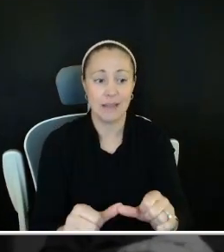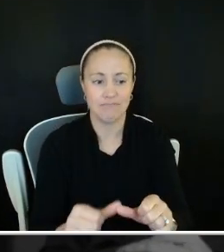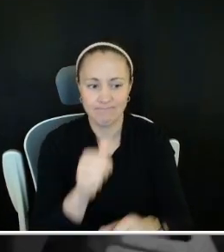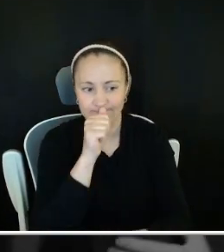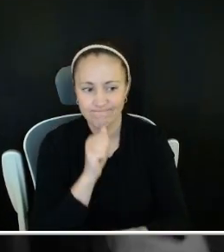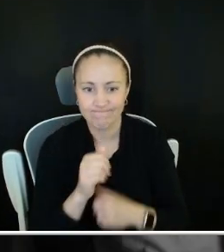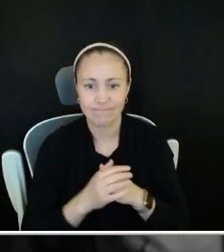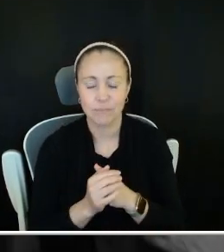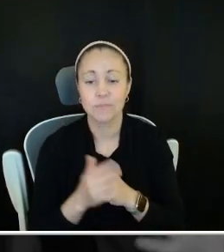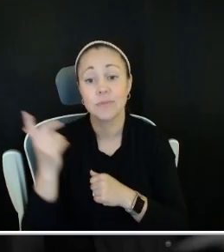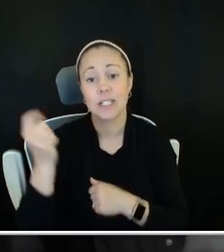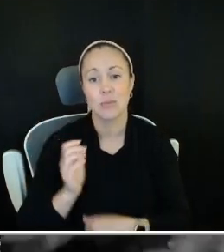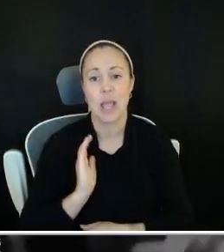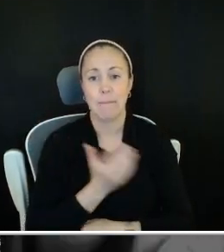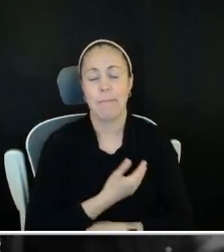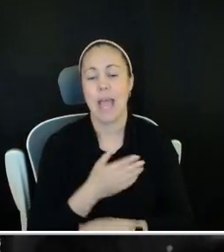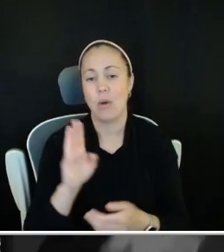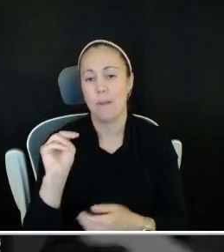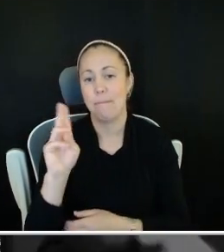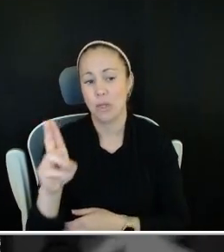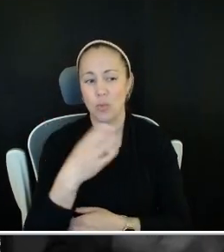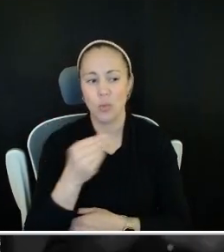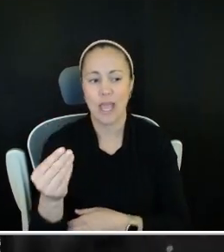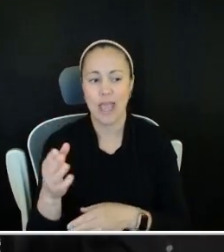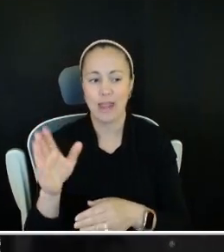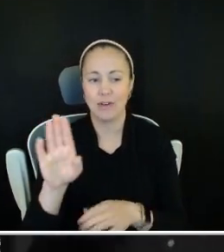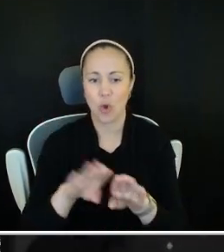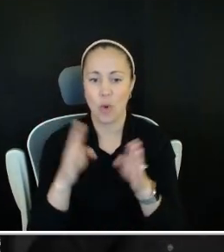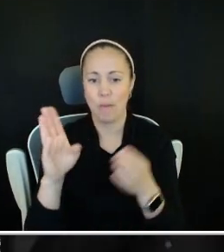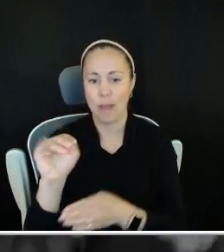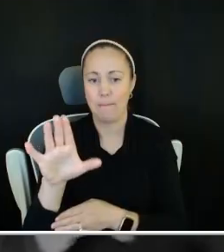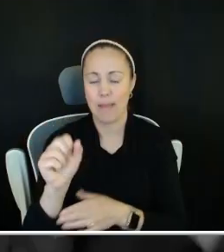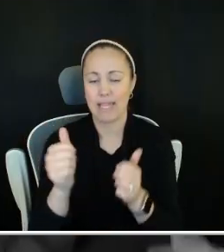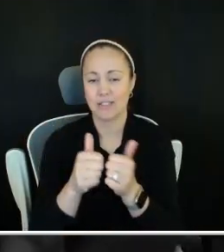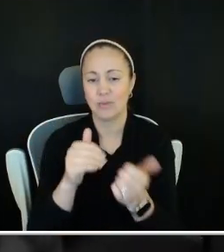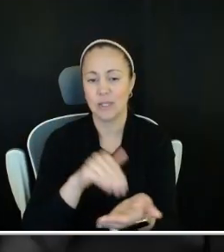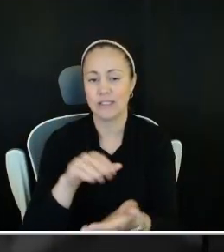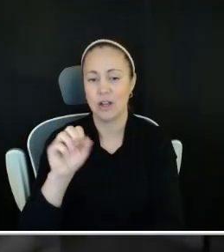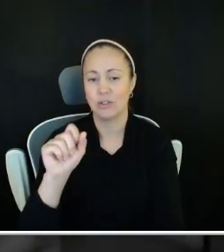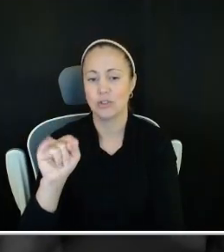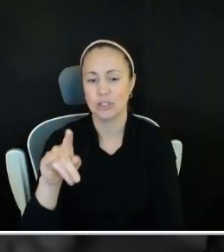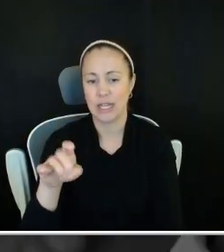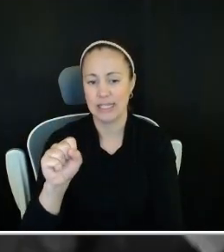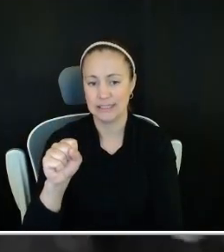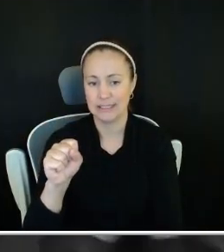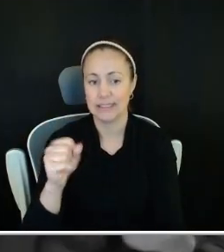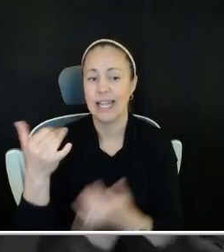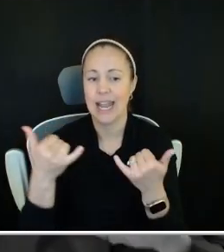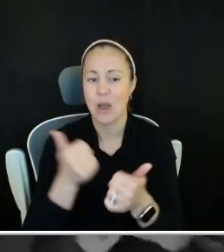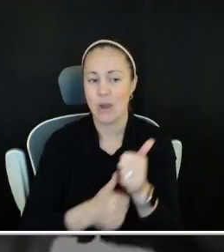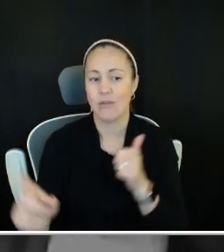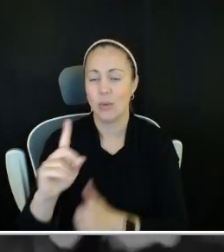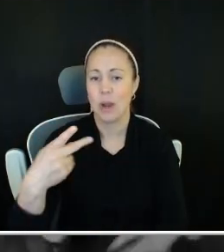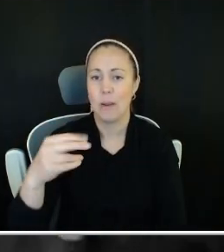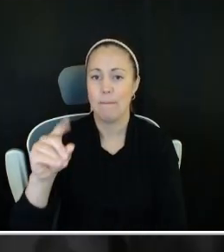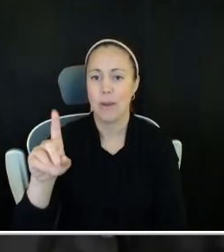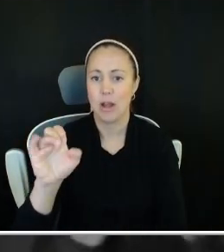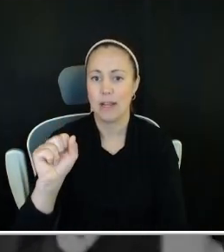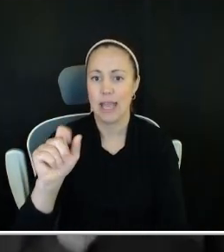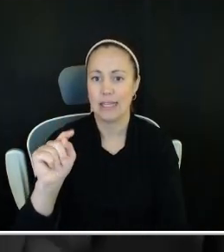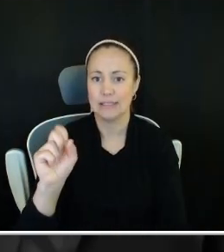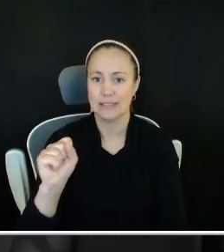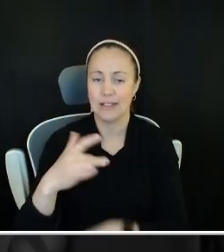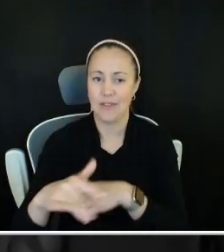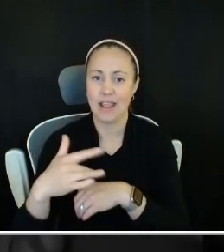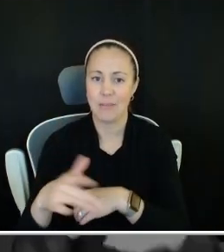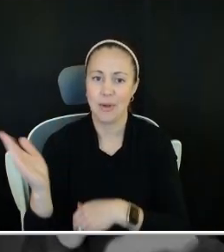Subscribe to our morning medical update and open mics with Dr. Stein's podcast. Now, everywhere podcasts are available.